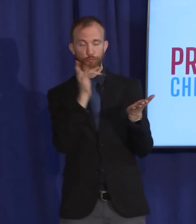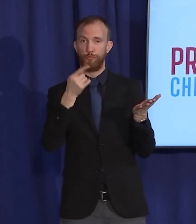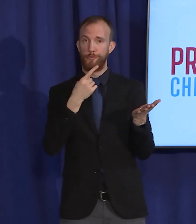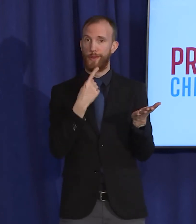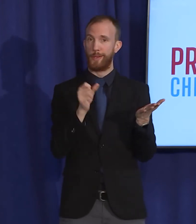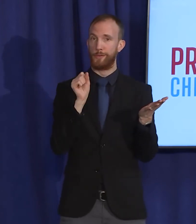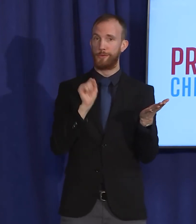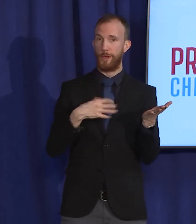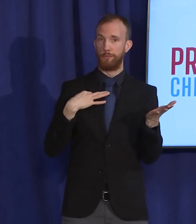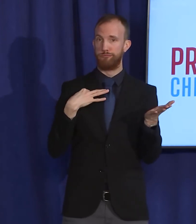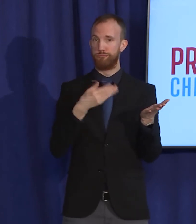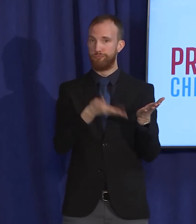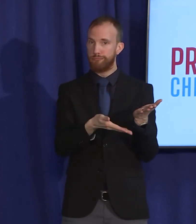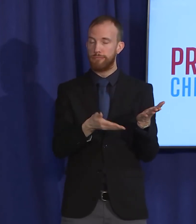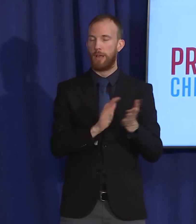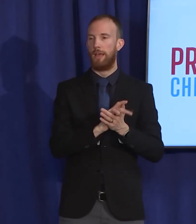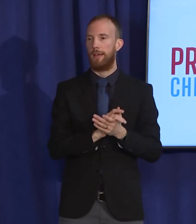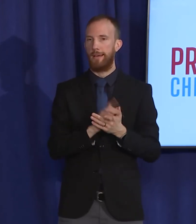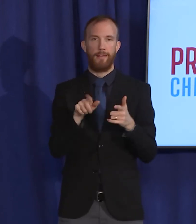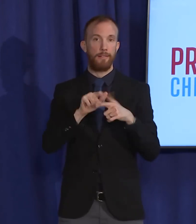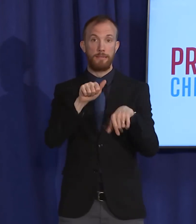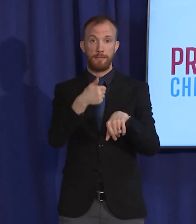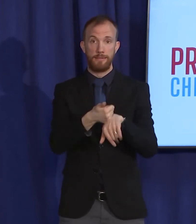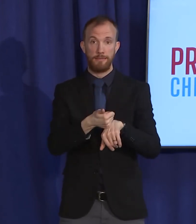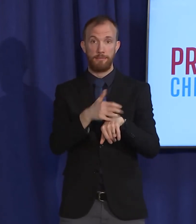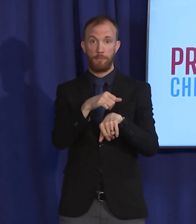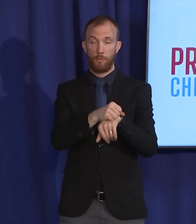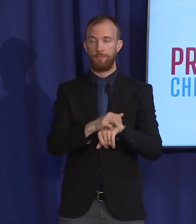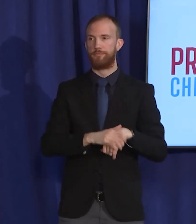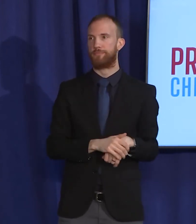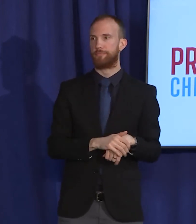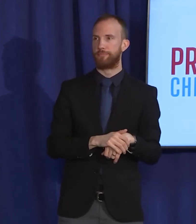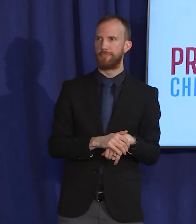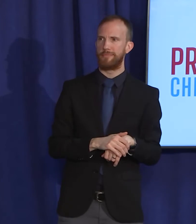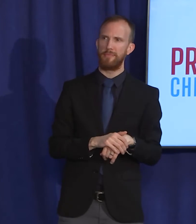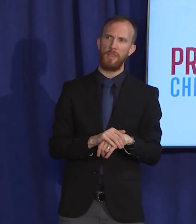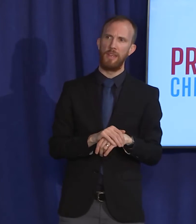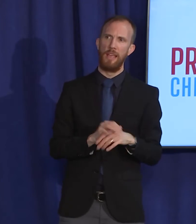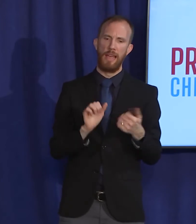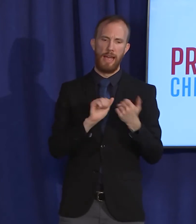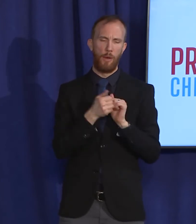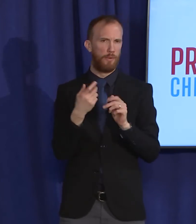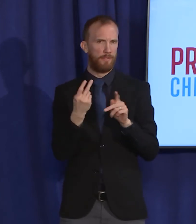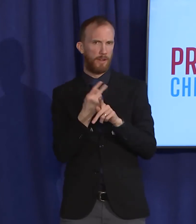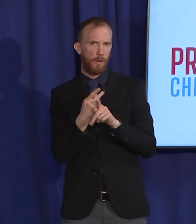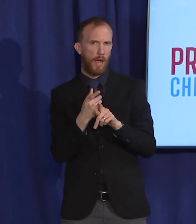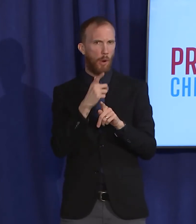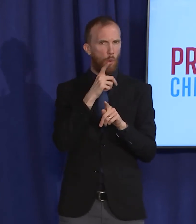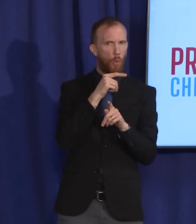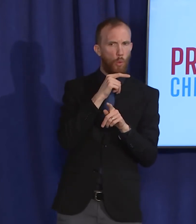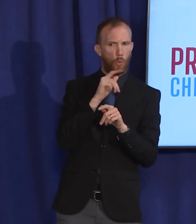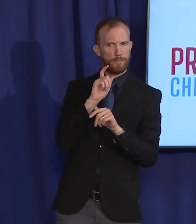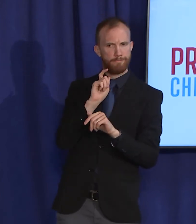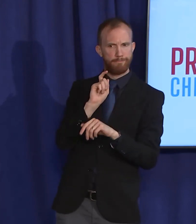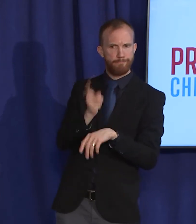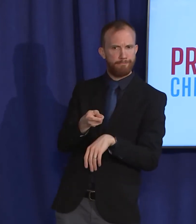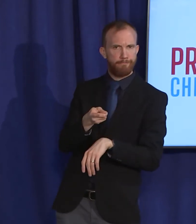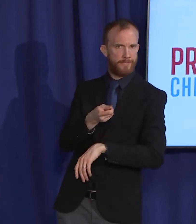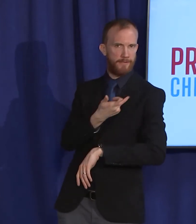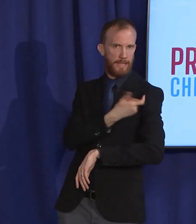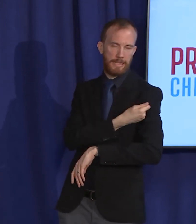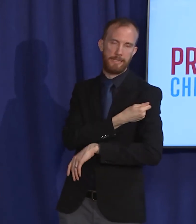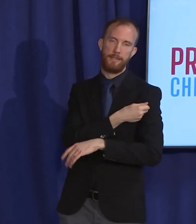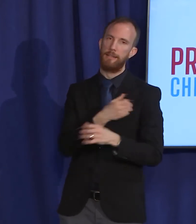able to make an appointment. Where we have more ability to do that prioritization, a lot of this does come through our healthcare providers. One